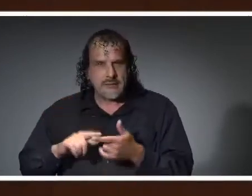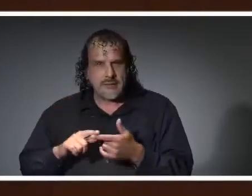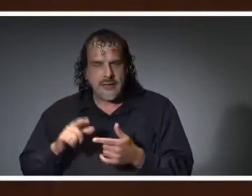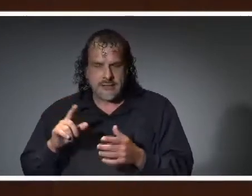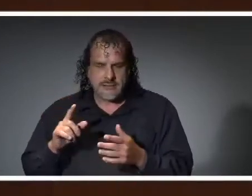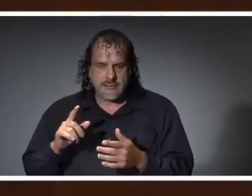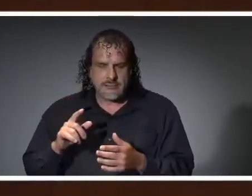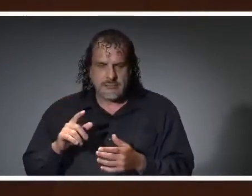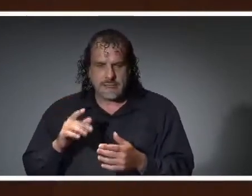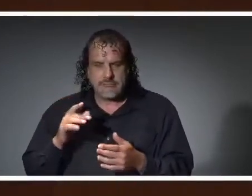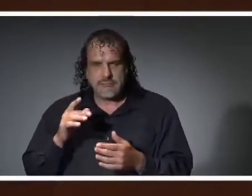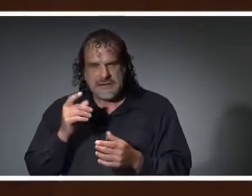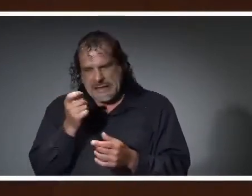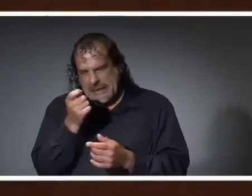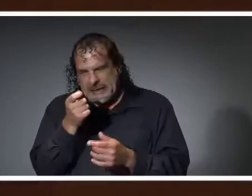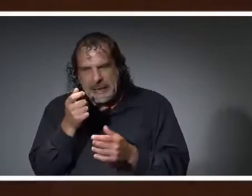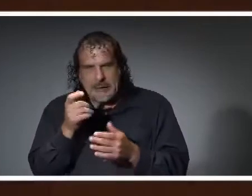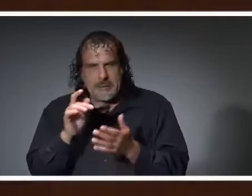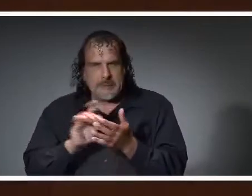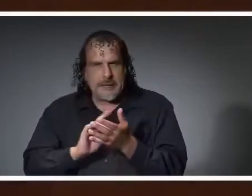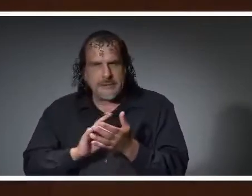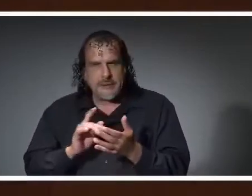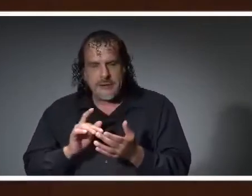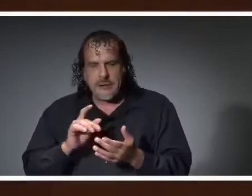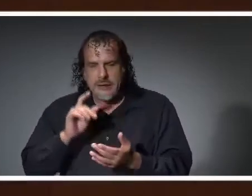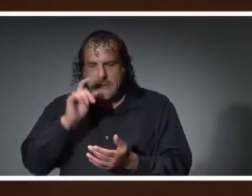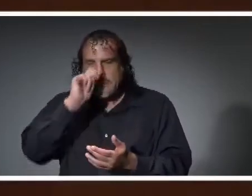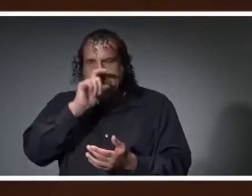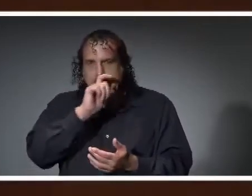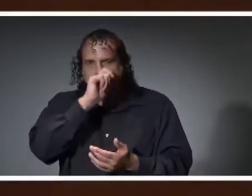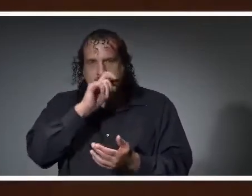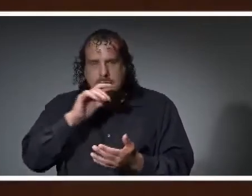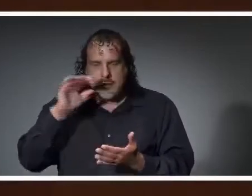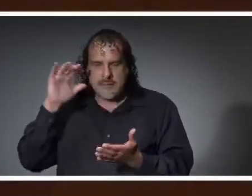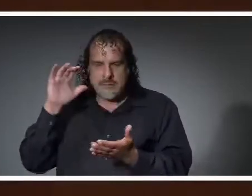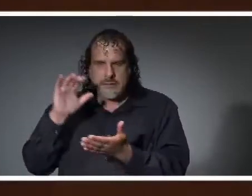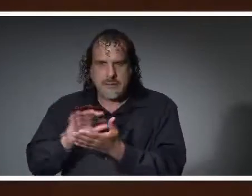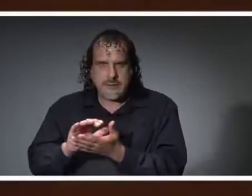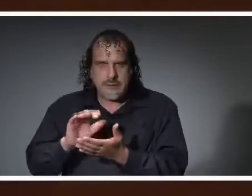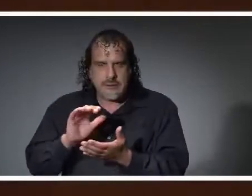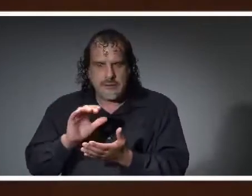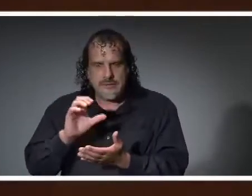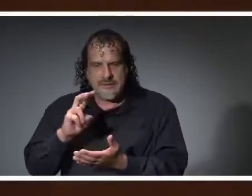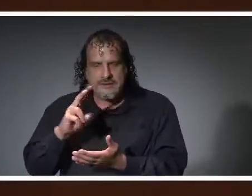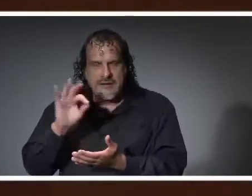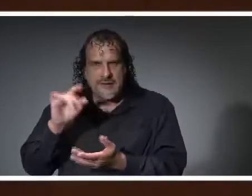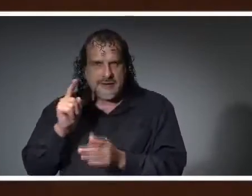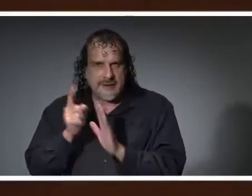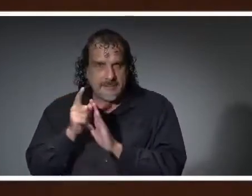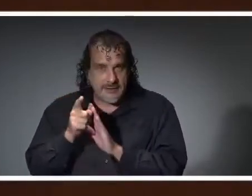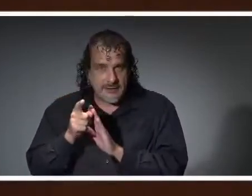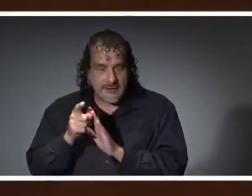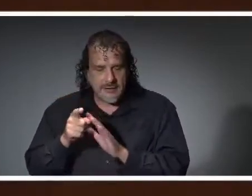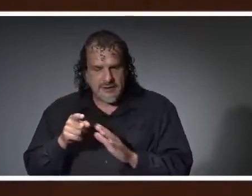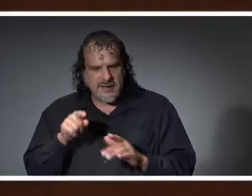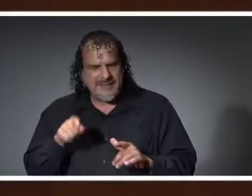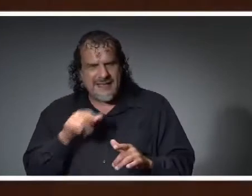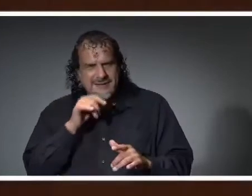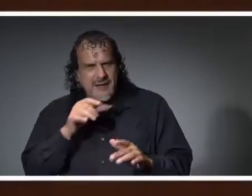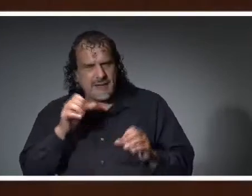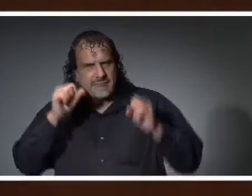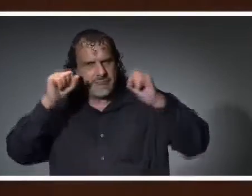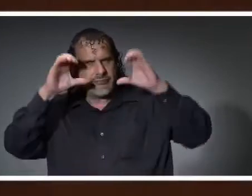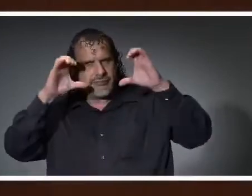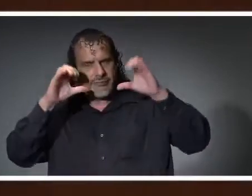It's a low concentration, that it will decrease the concentration of coronavirus immediately. Now, that's not entirely surprising because if